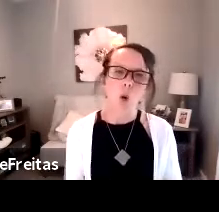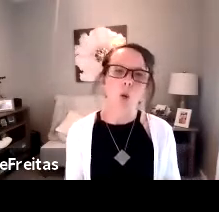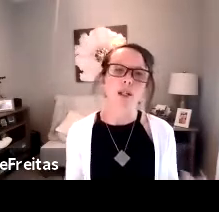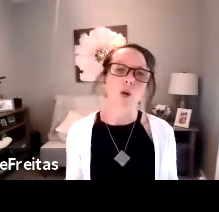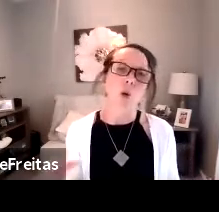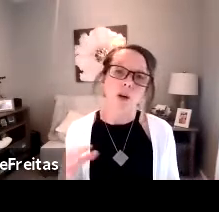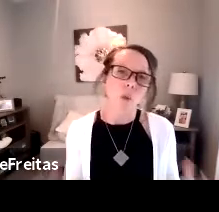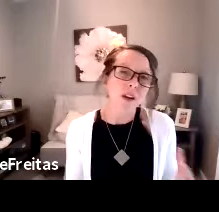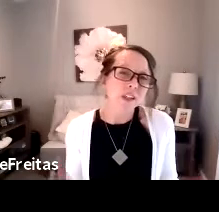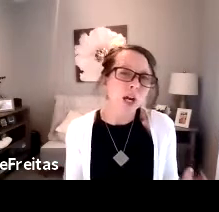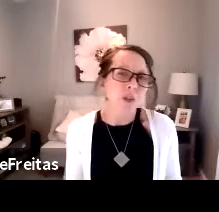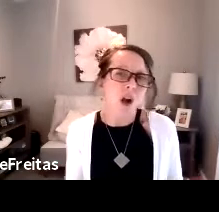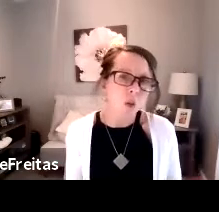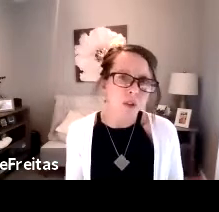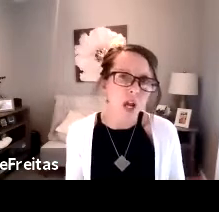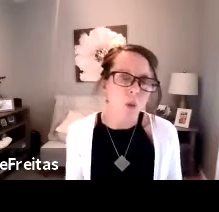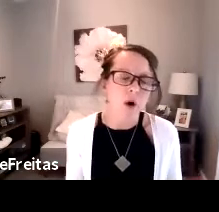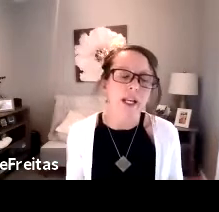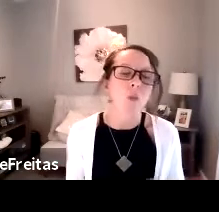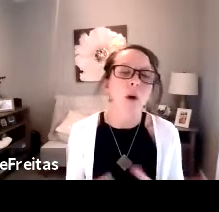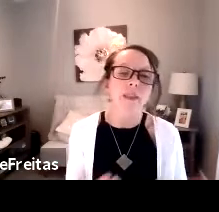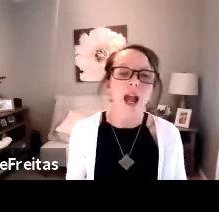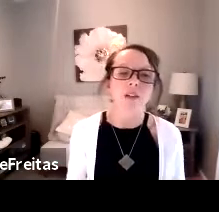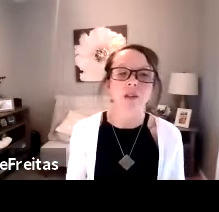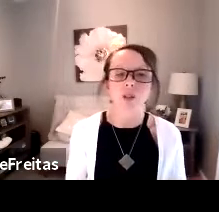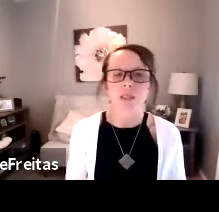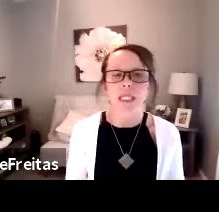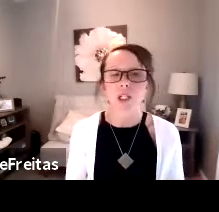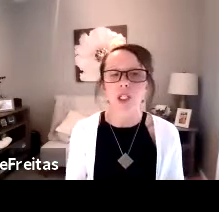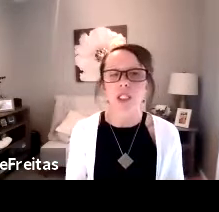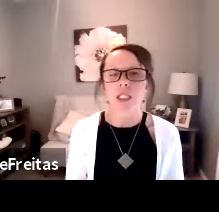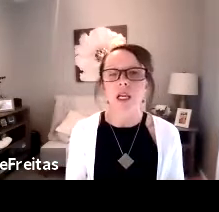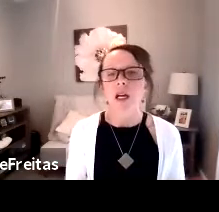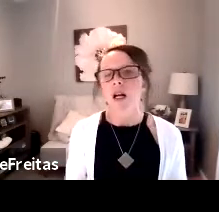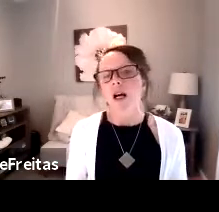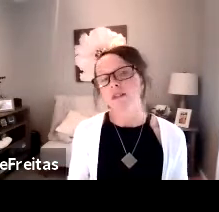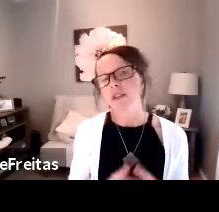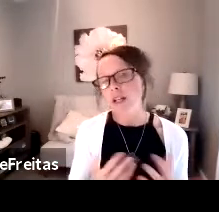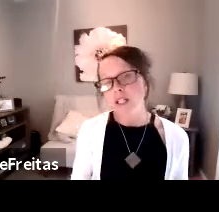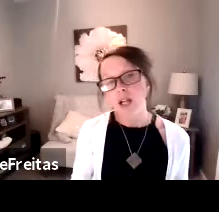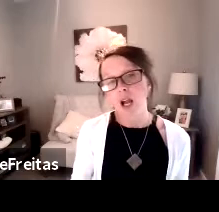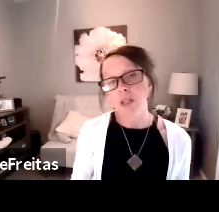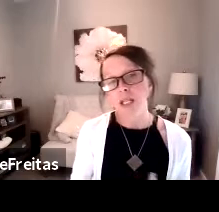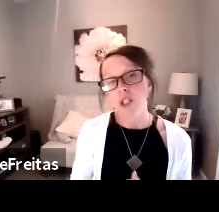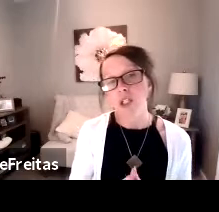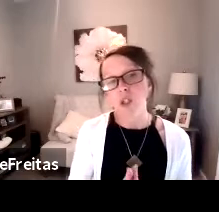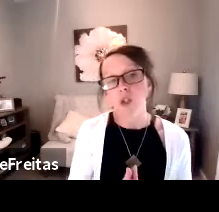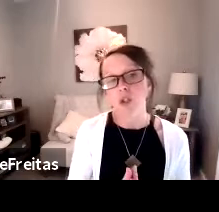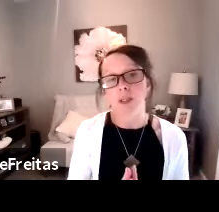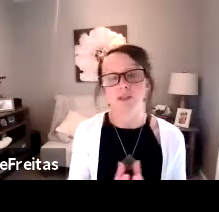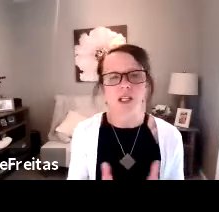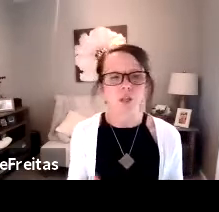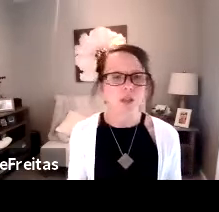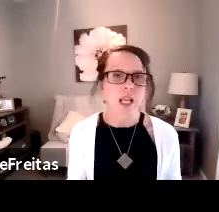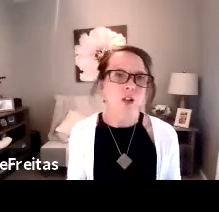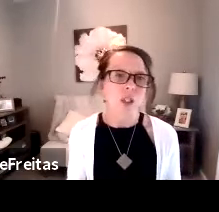to know, what are they trying to accomplish at work and where are they having those limitations? Various accommodations